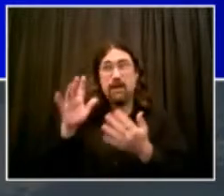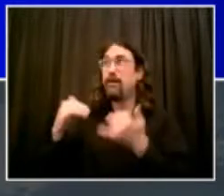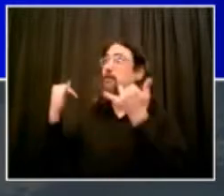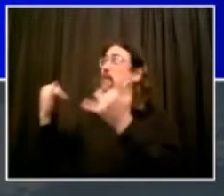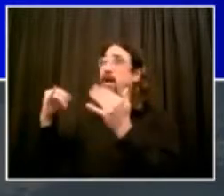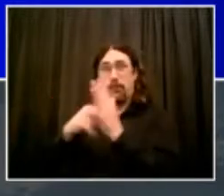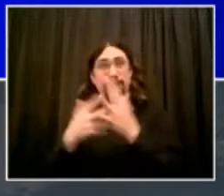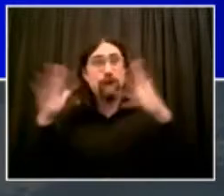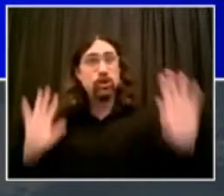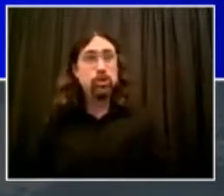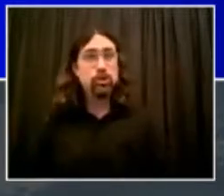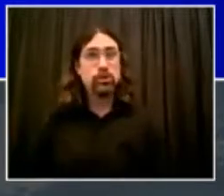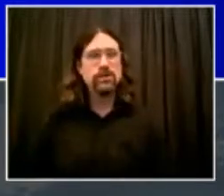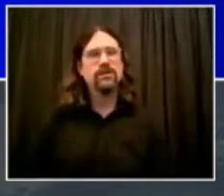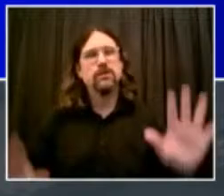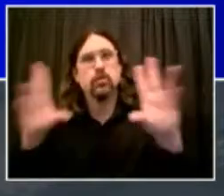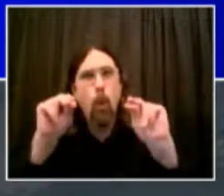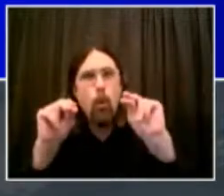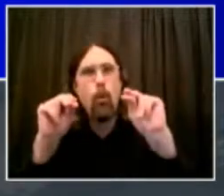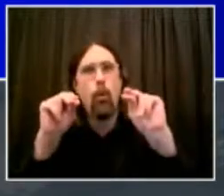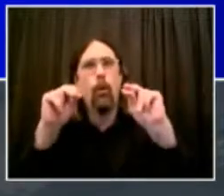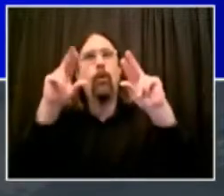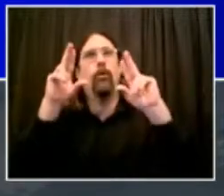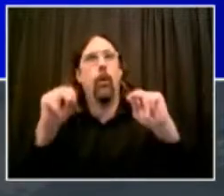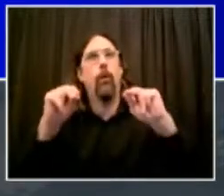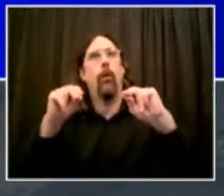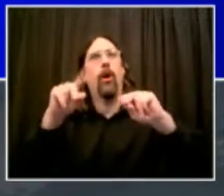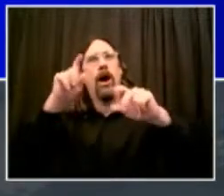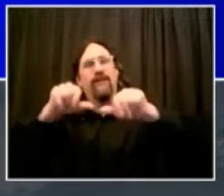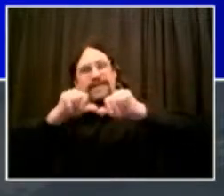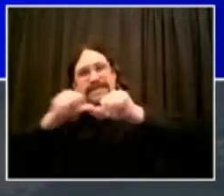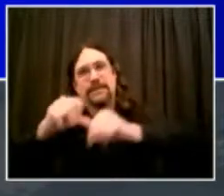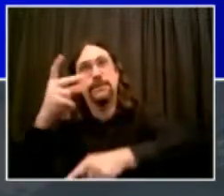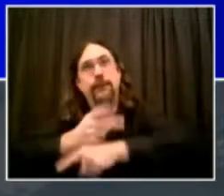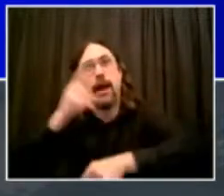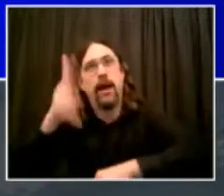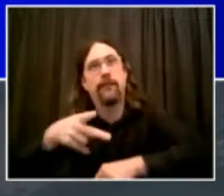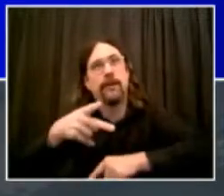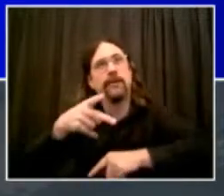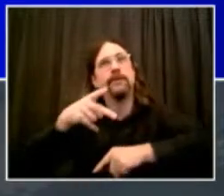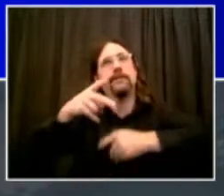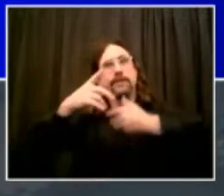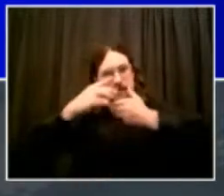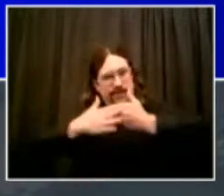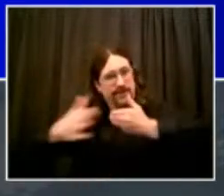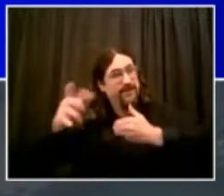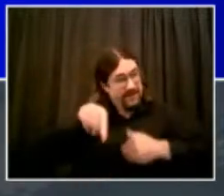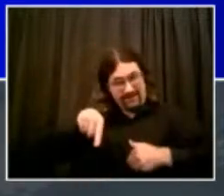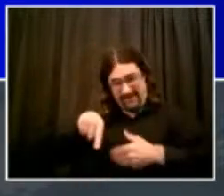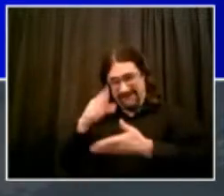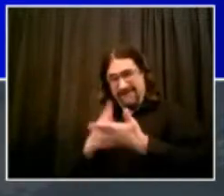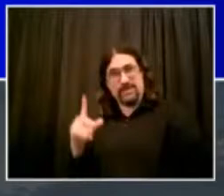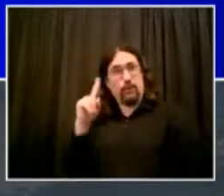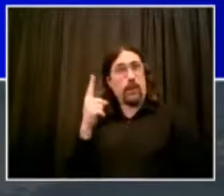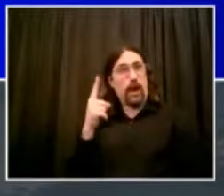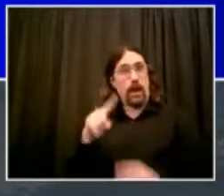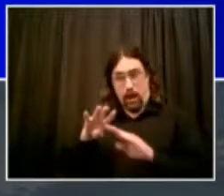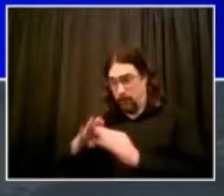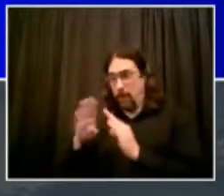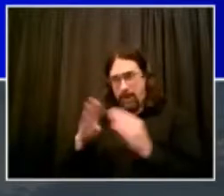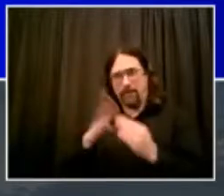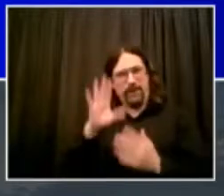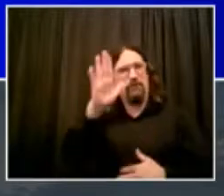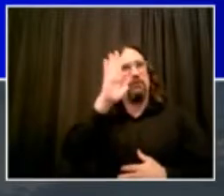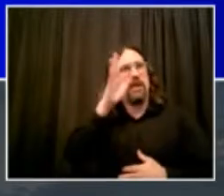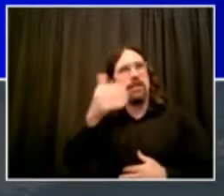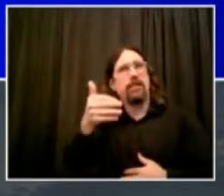phase. So we're all got to keep doing that social distancing, washing the hands, the hand